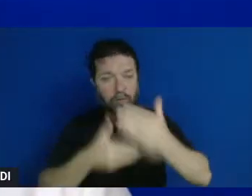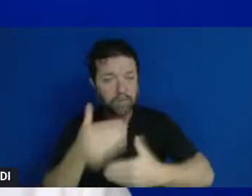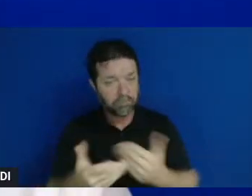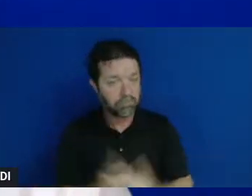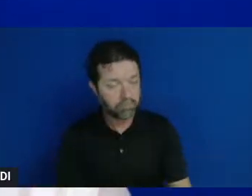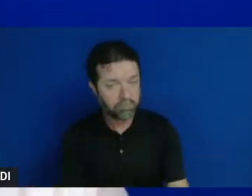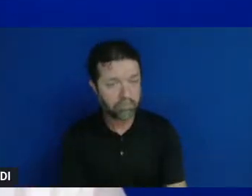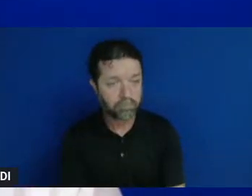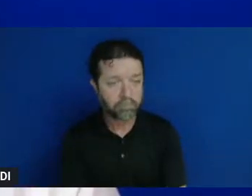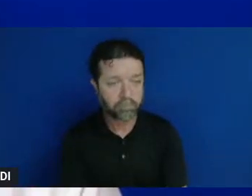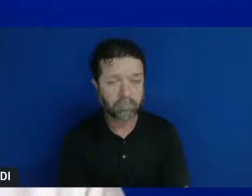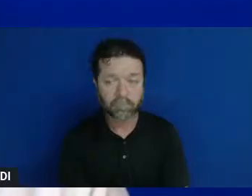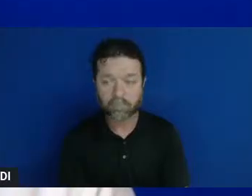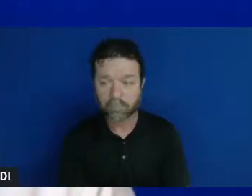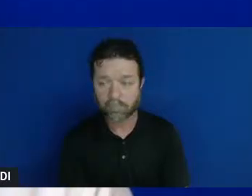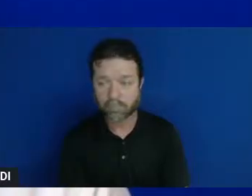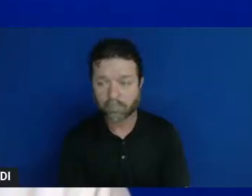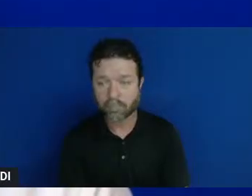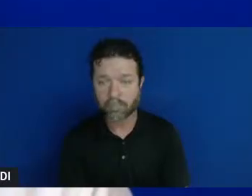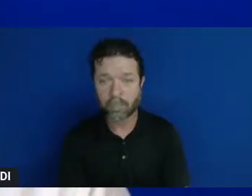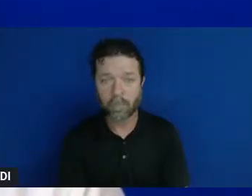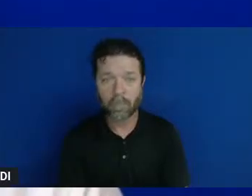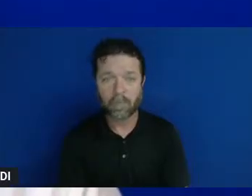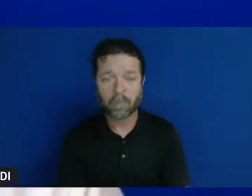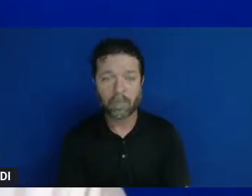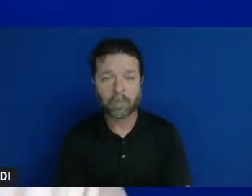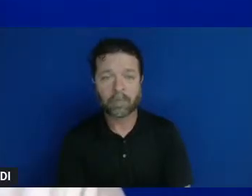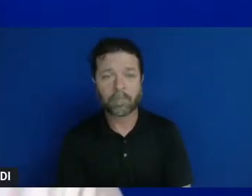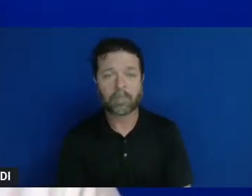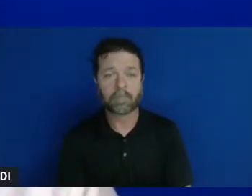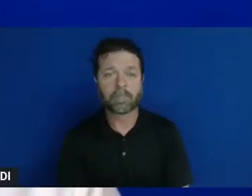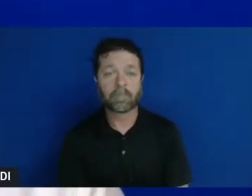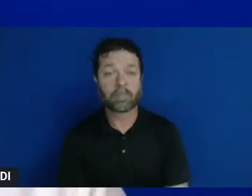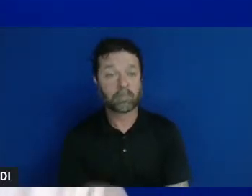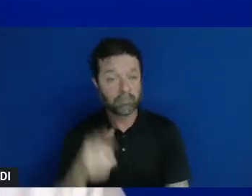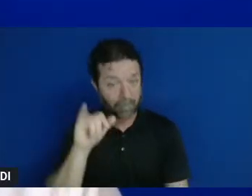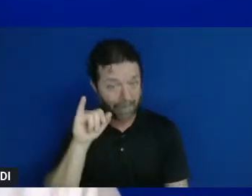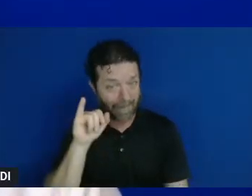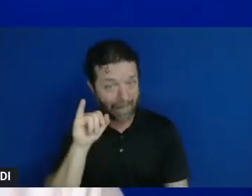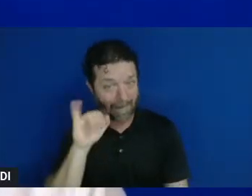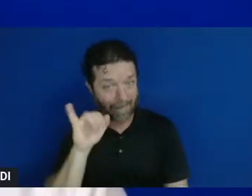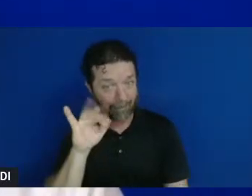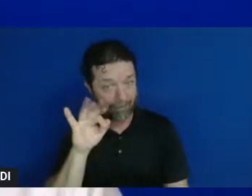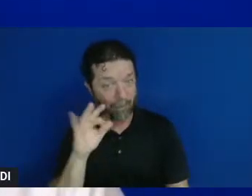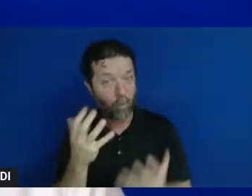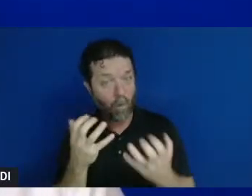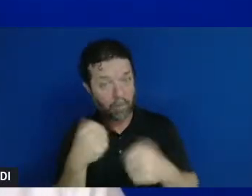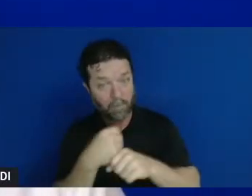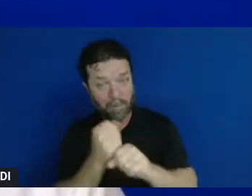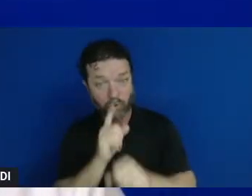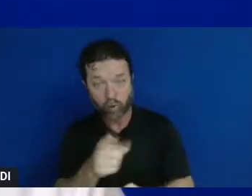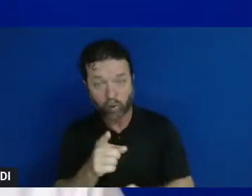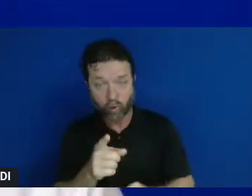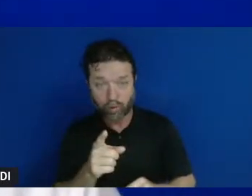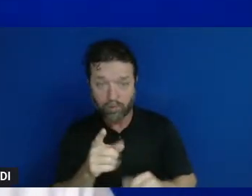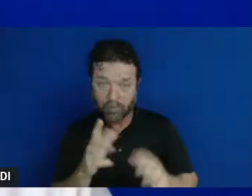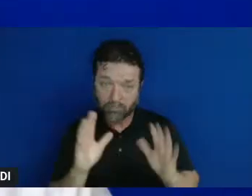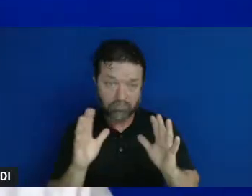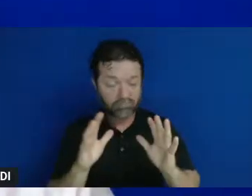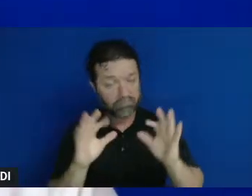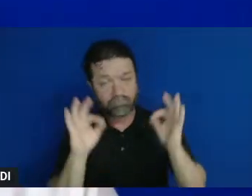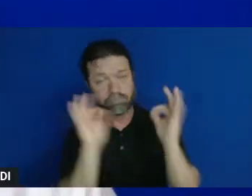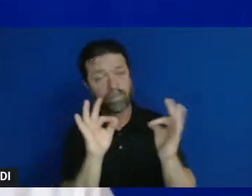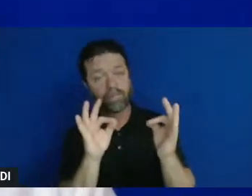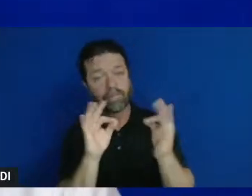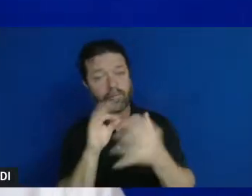And at the end, if you want to make sure that it is completely right, do yourself this